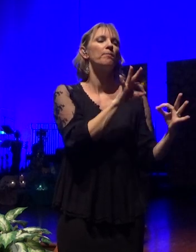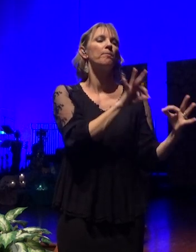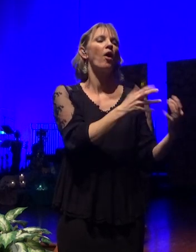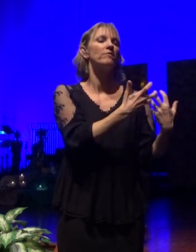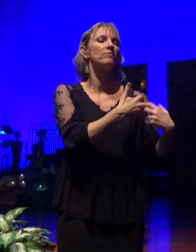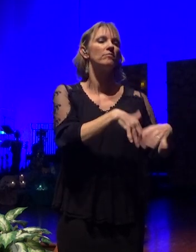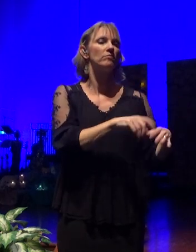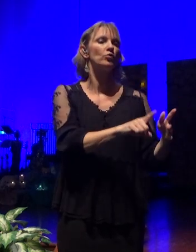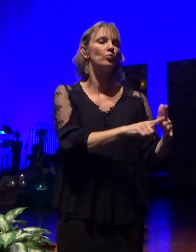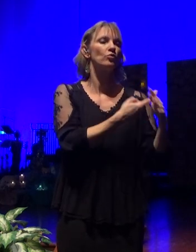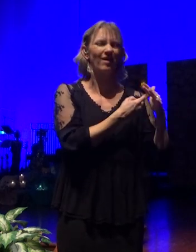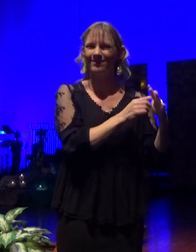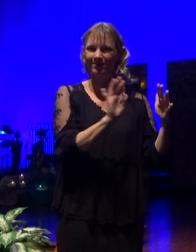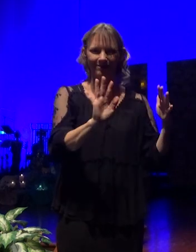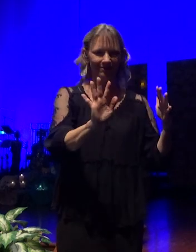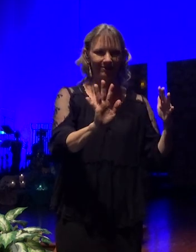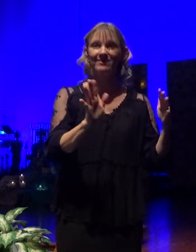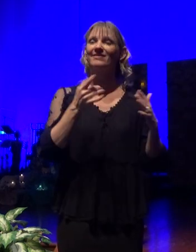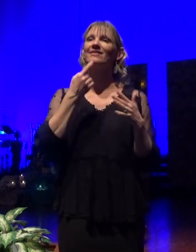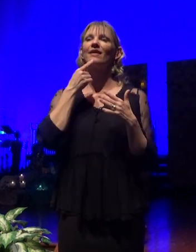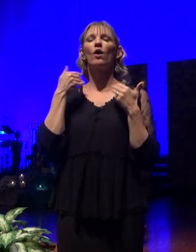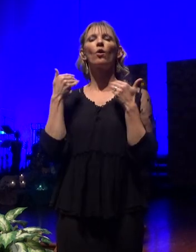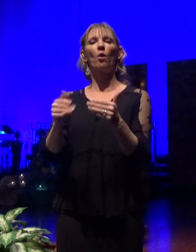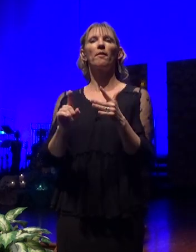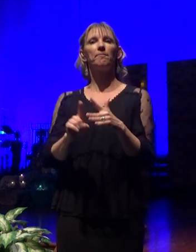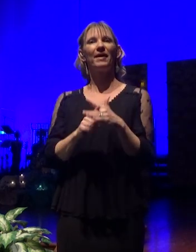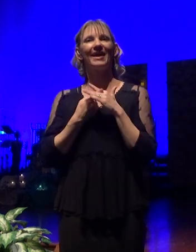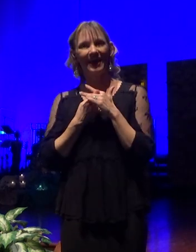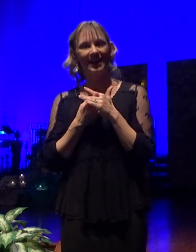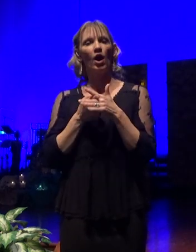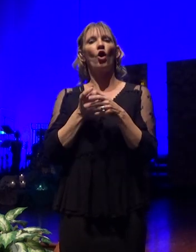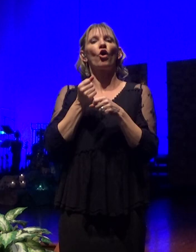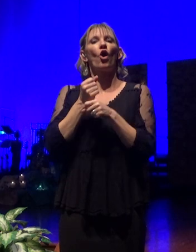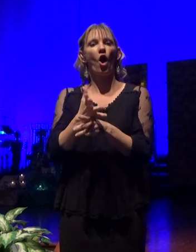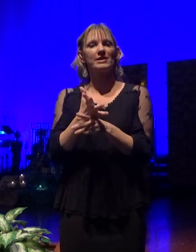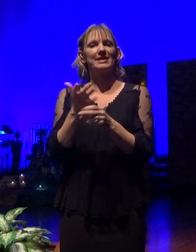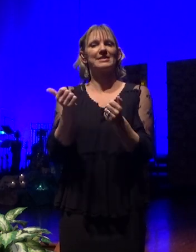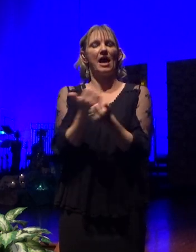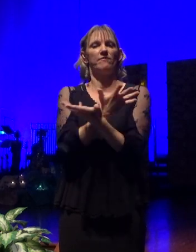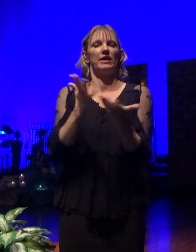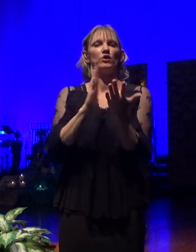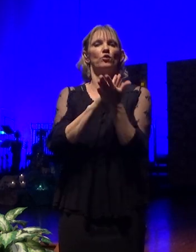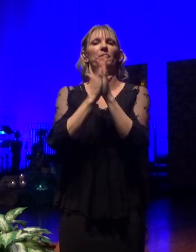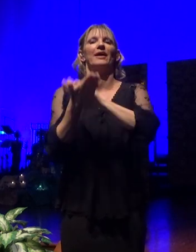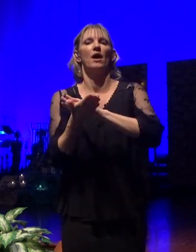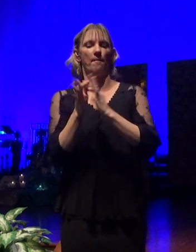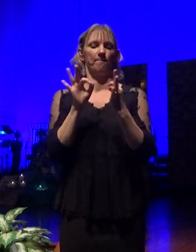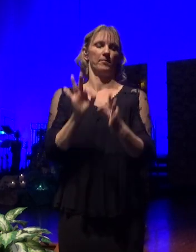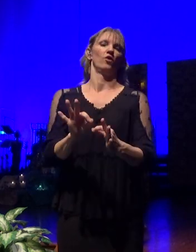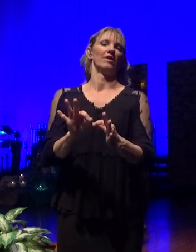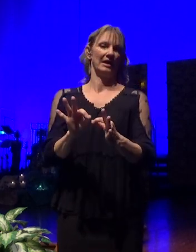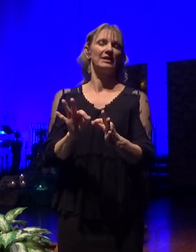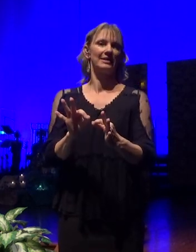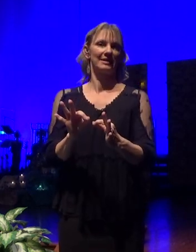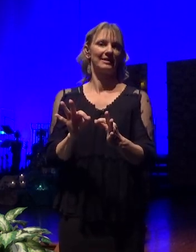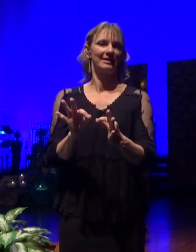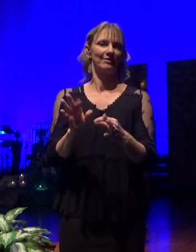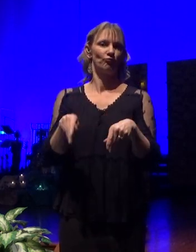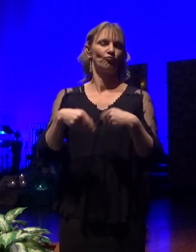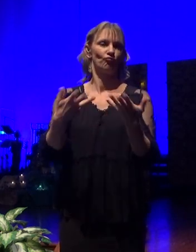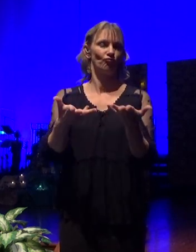begin. He says, beginning makes the conditions perfect. So this is our invitation